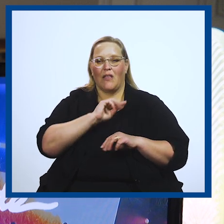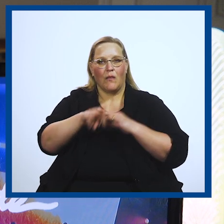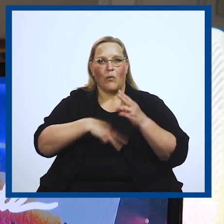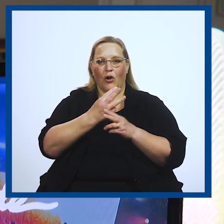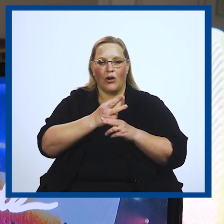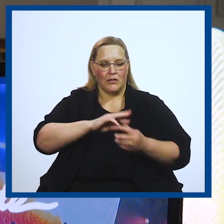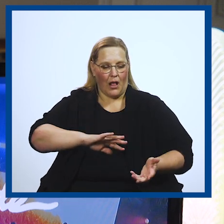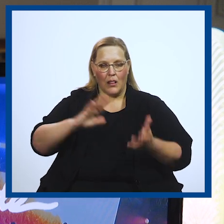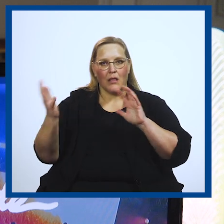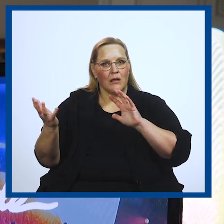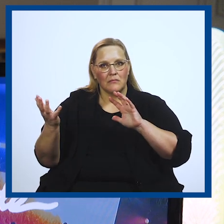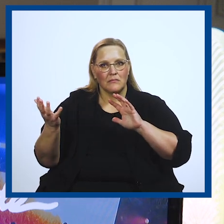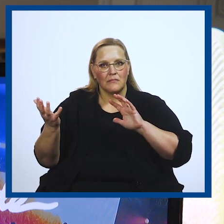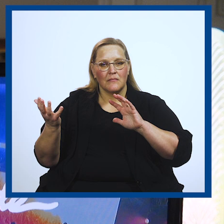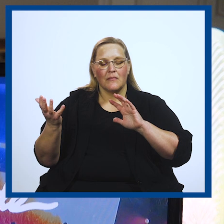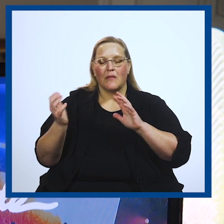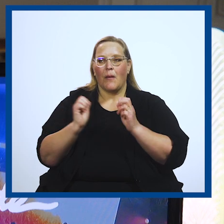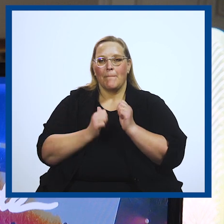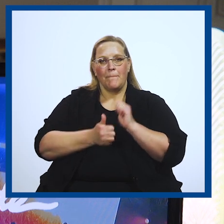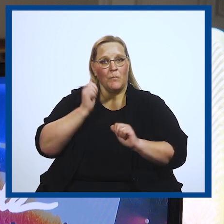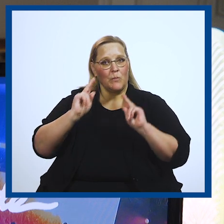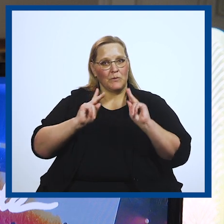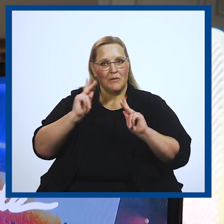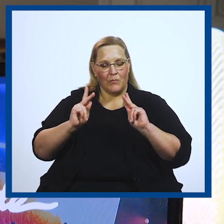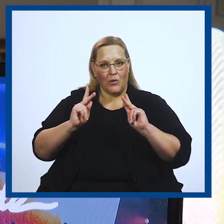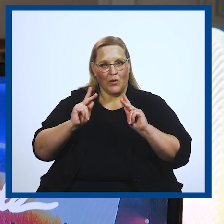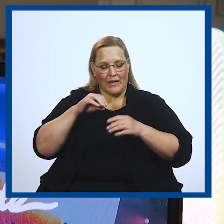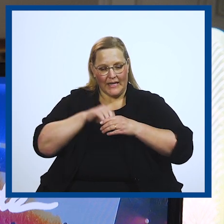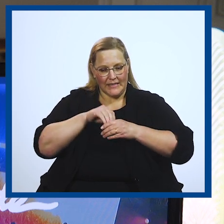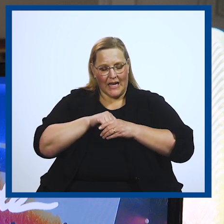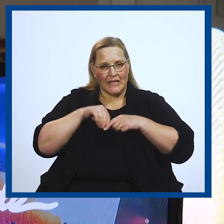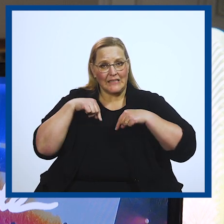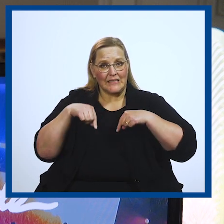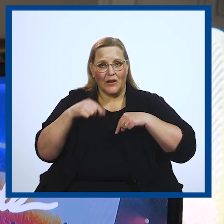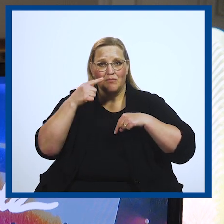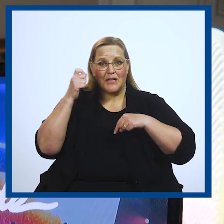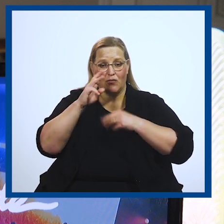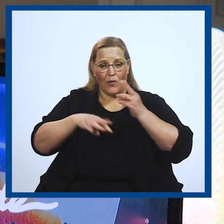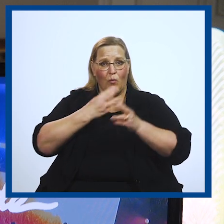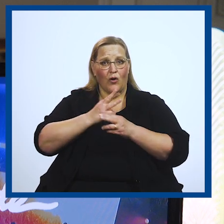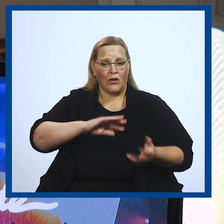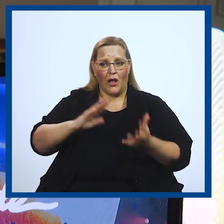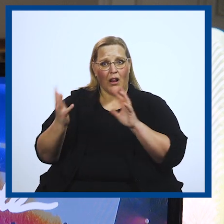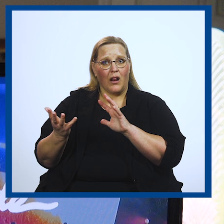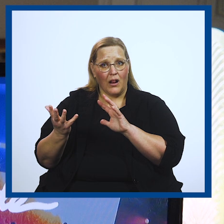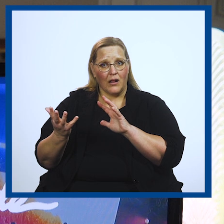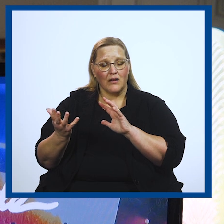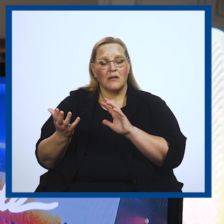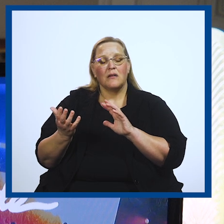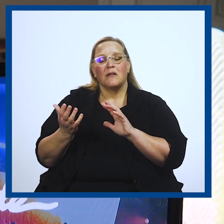world's shaken up. And most people are shaking on the inside because the whole world's shaking in every single